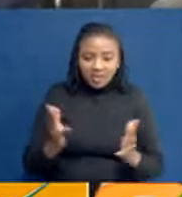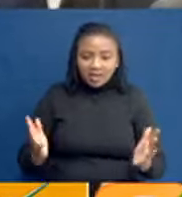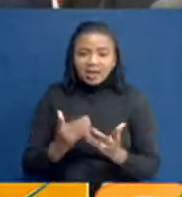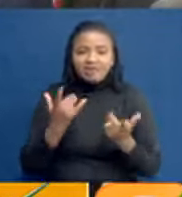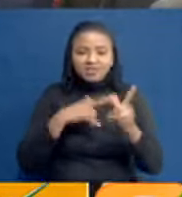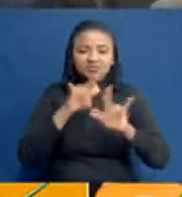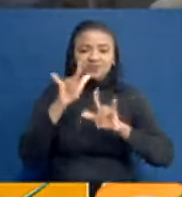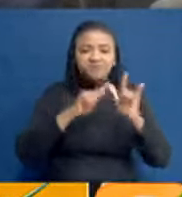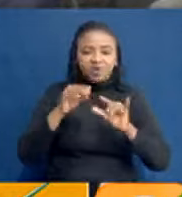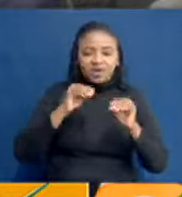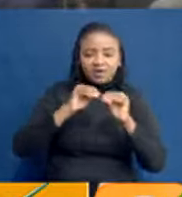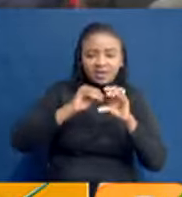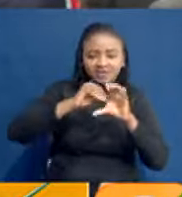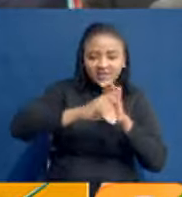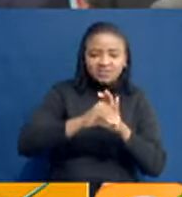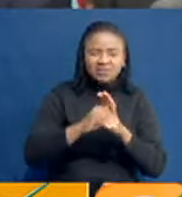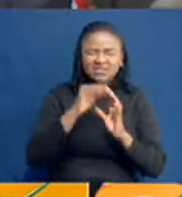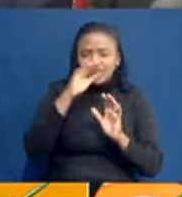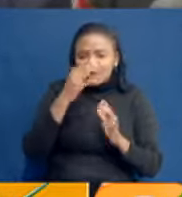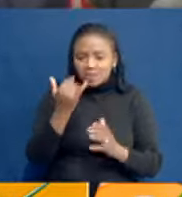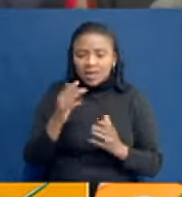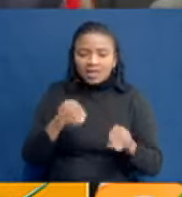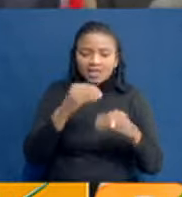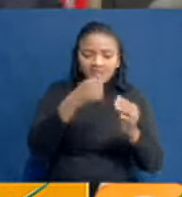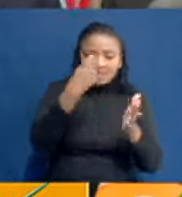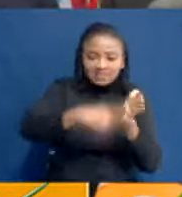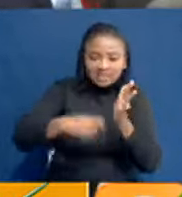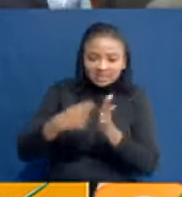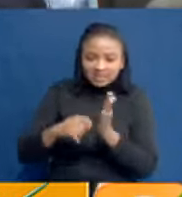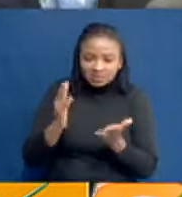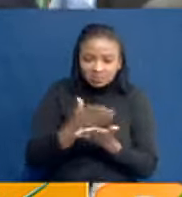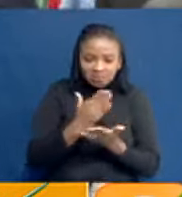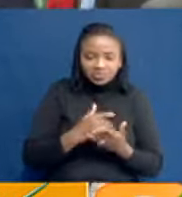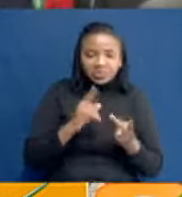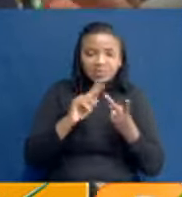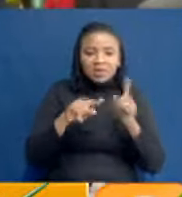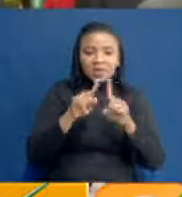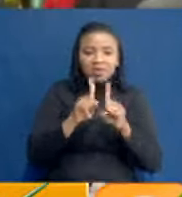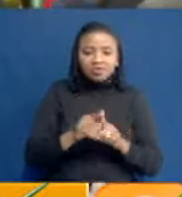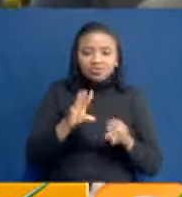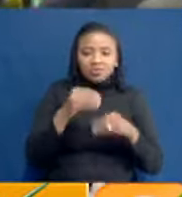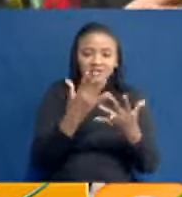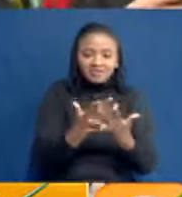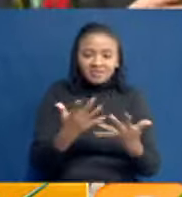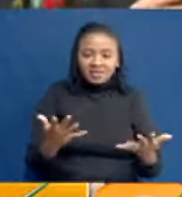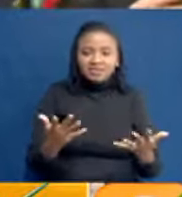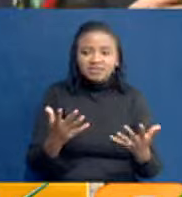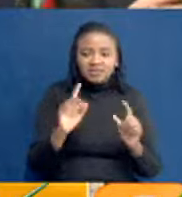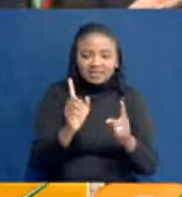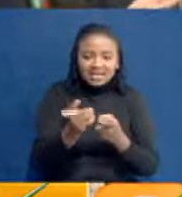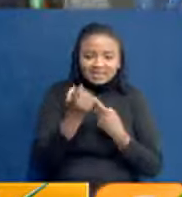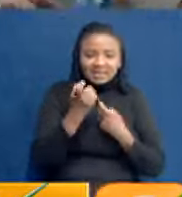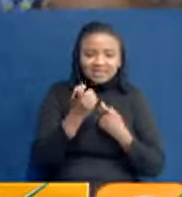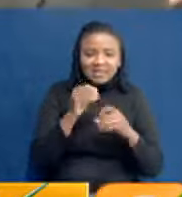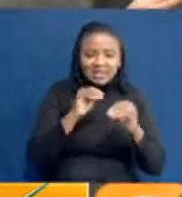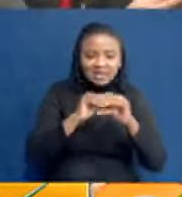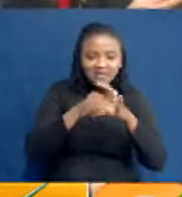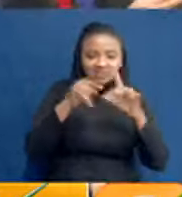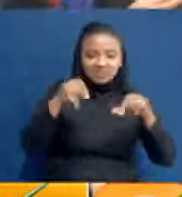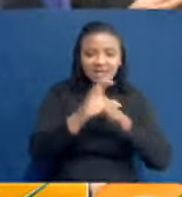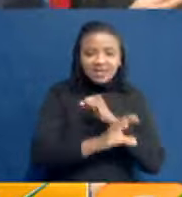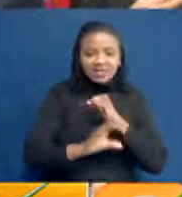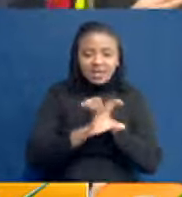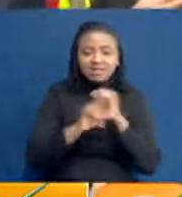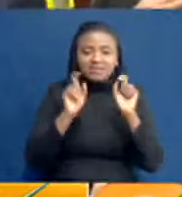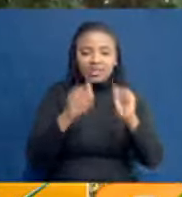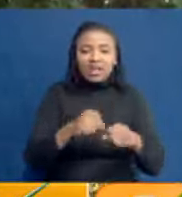direct investments by giving them tax incentives, giving them things that attracts foreign direct investment in the country so that they can provide